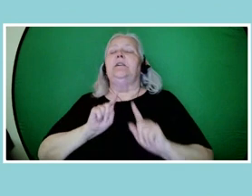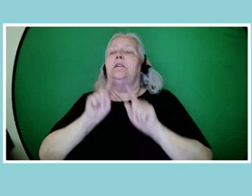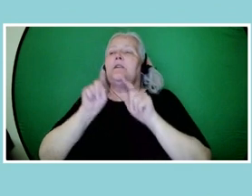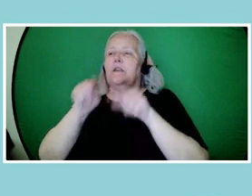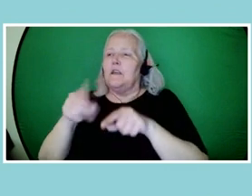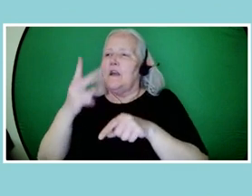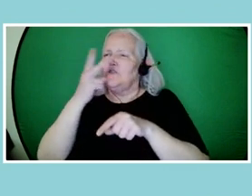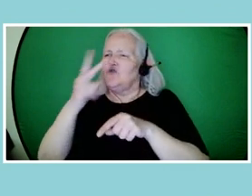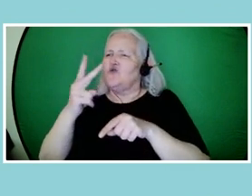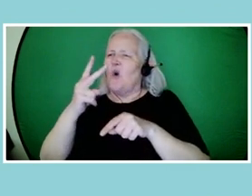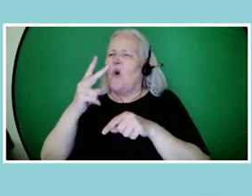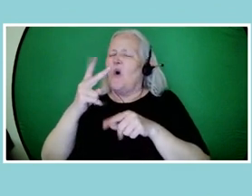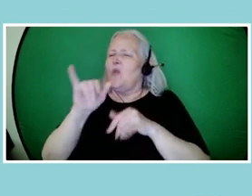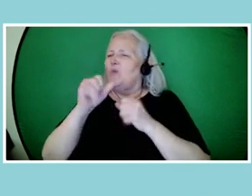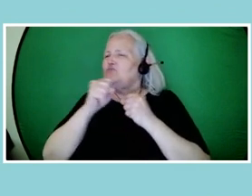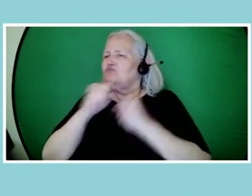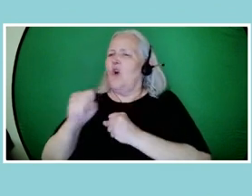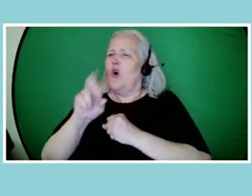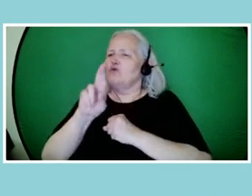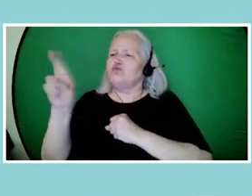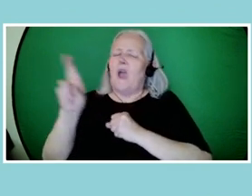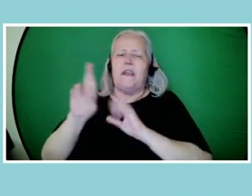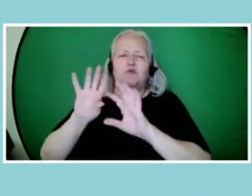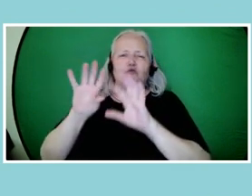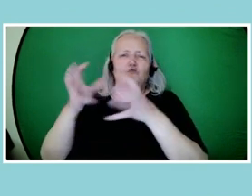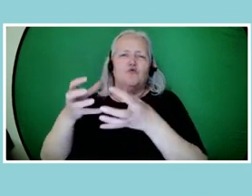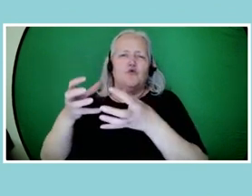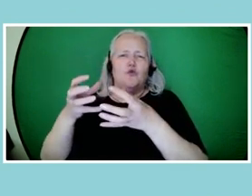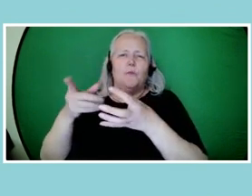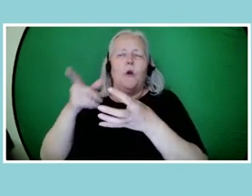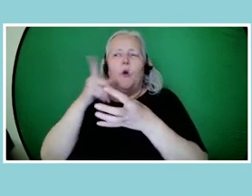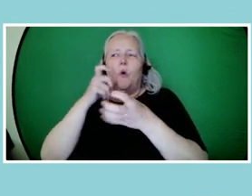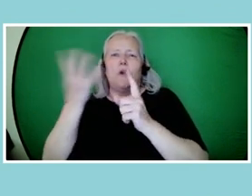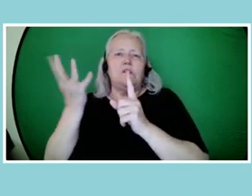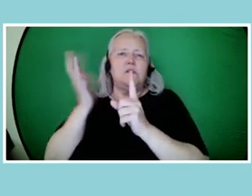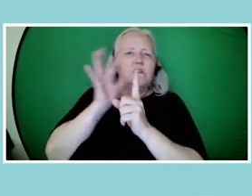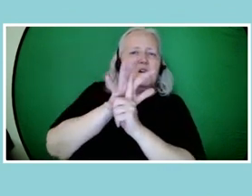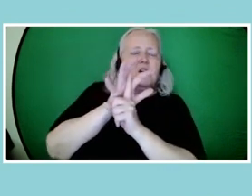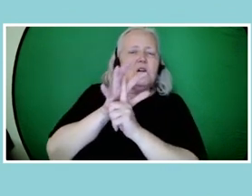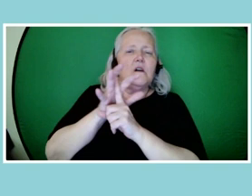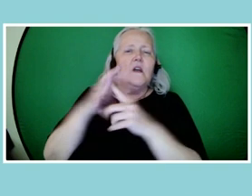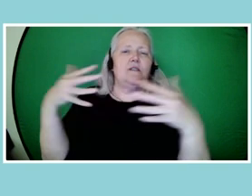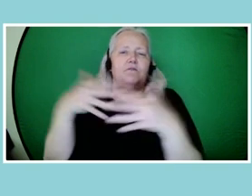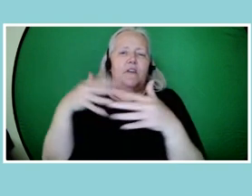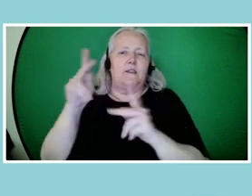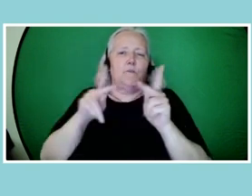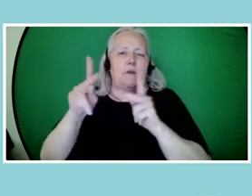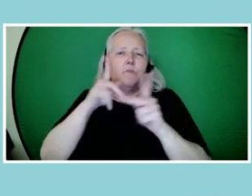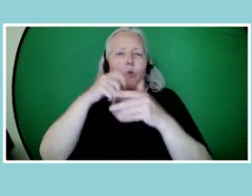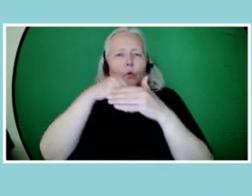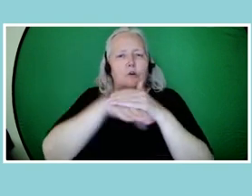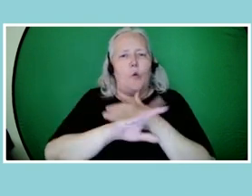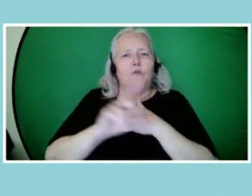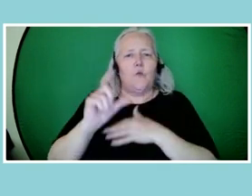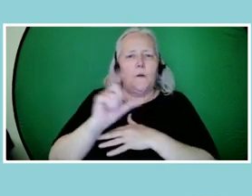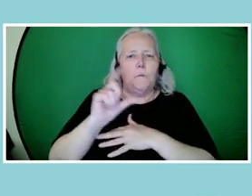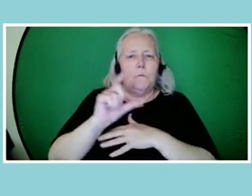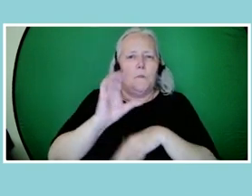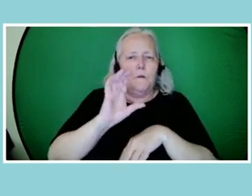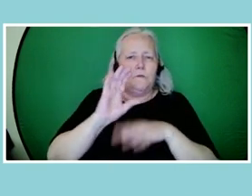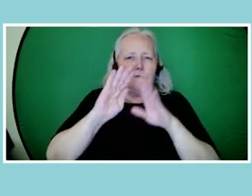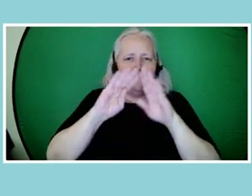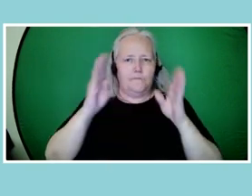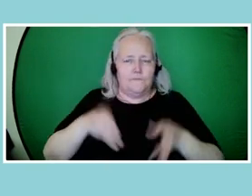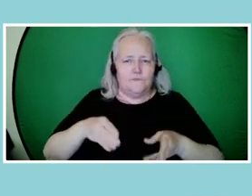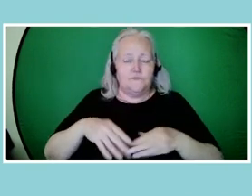after trying to intimidate people who were going to worship at their local mosque, Ramon and his friends got some bubble guns from the dollar